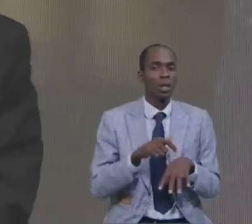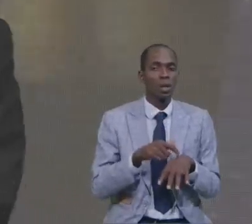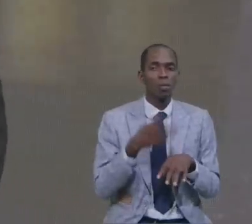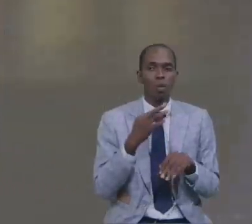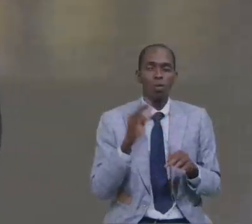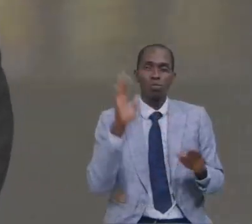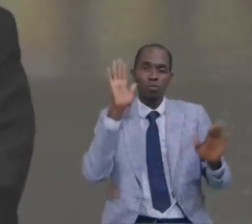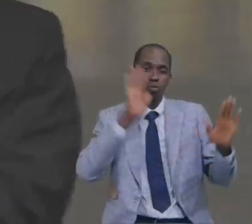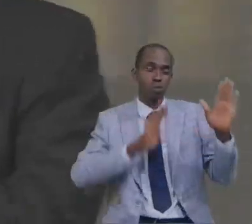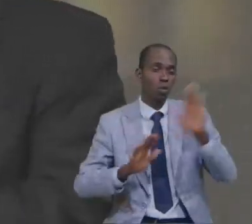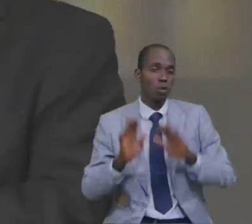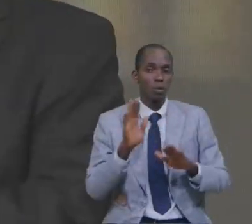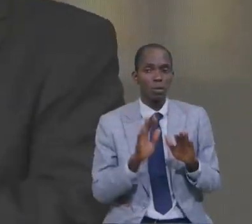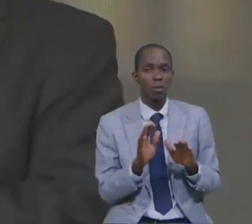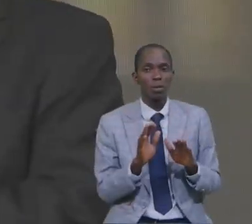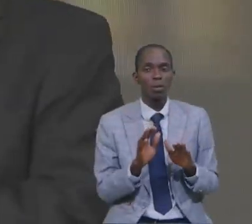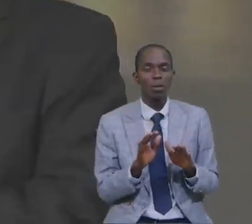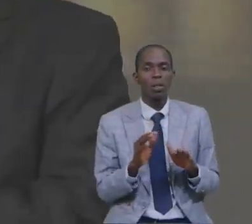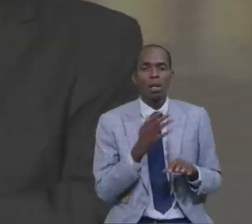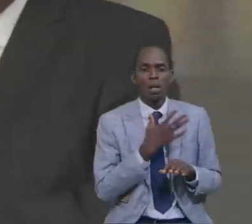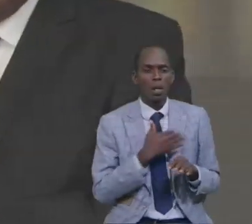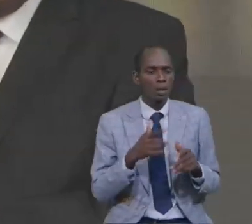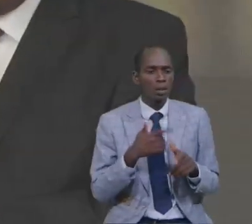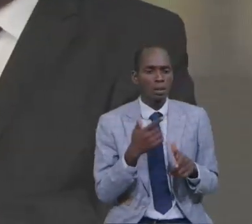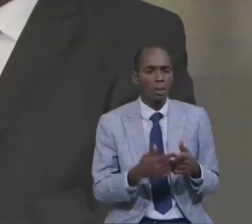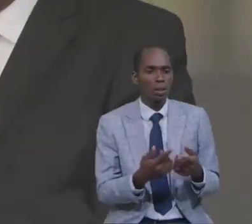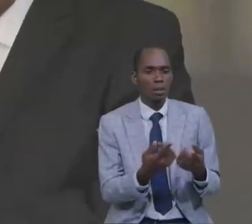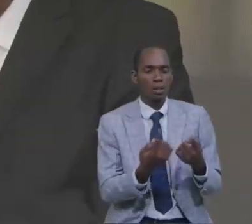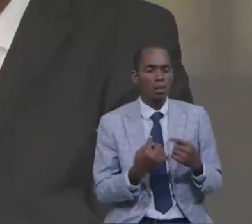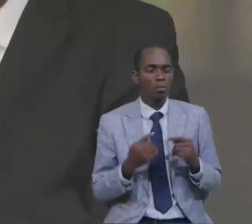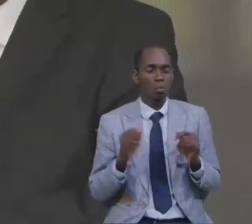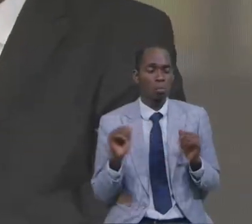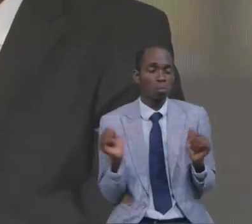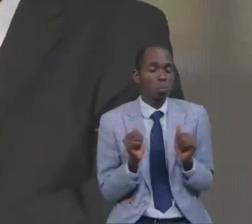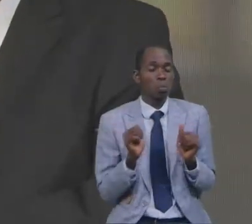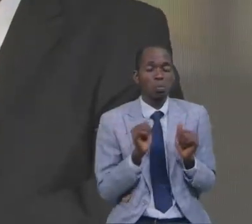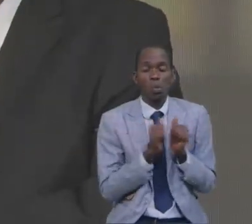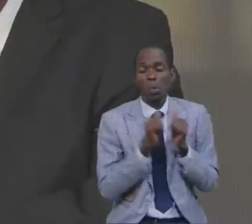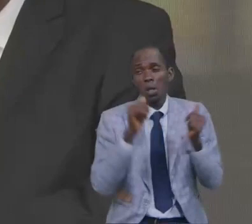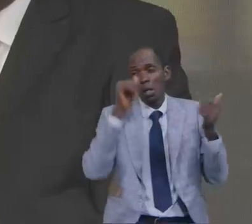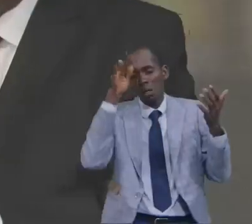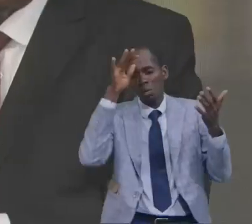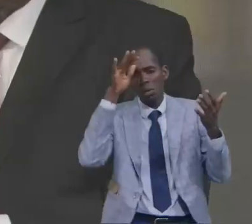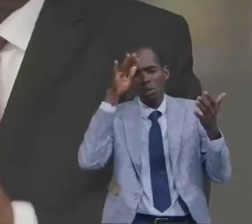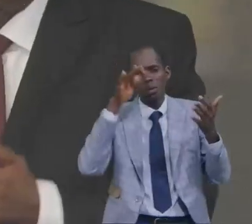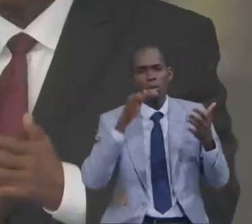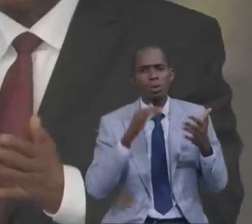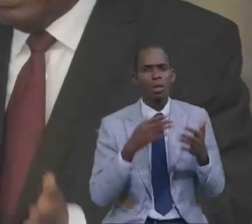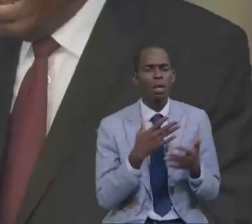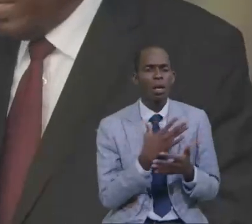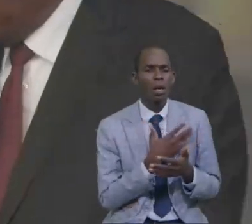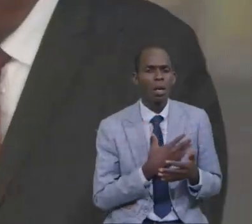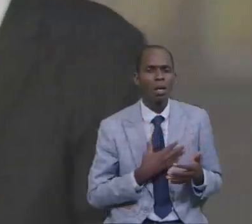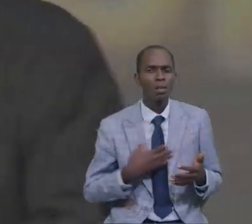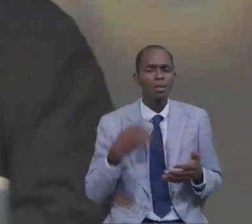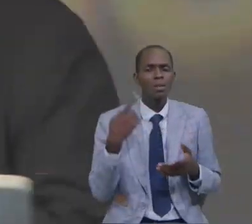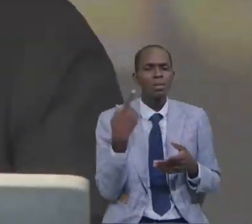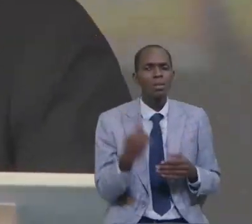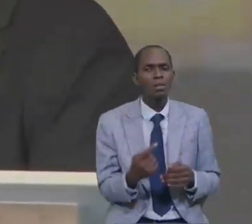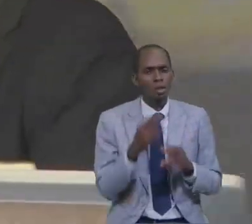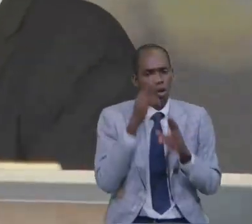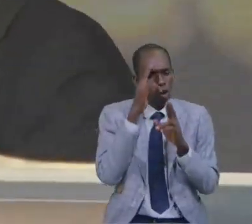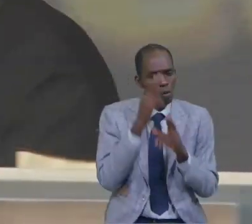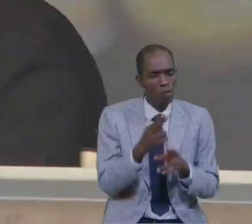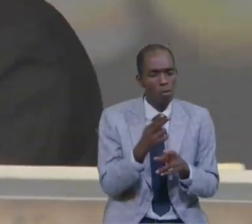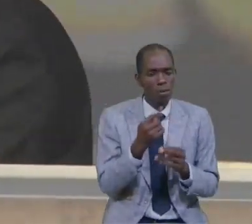The integrity he had at the point of salvation, sanctification, that integrity